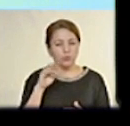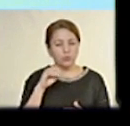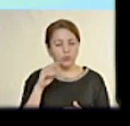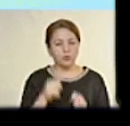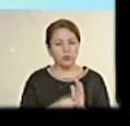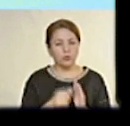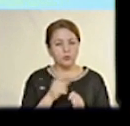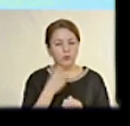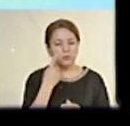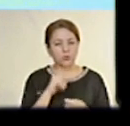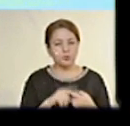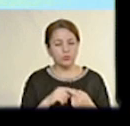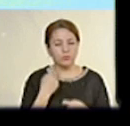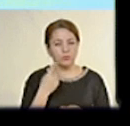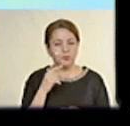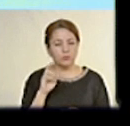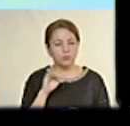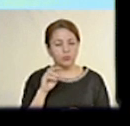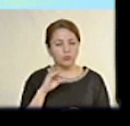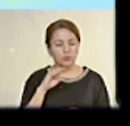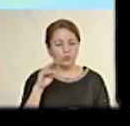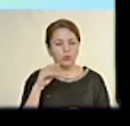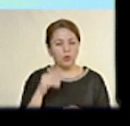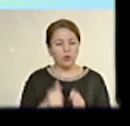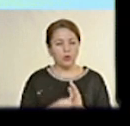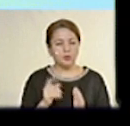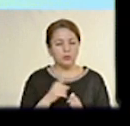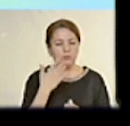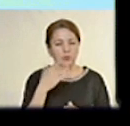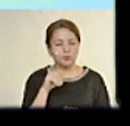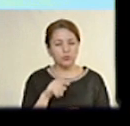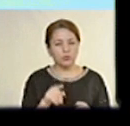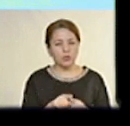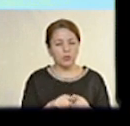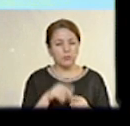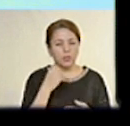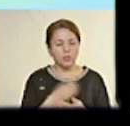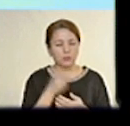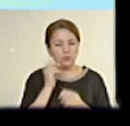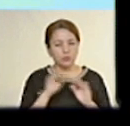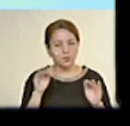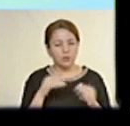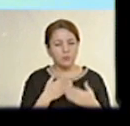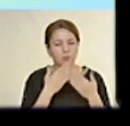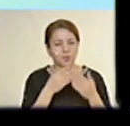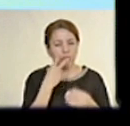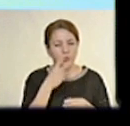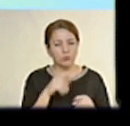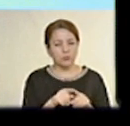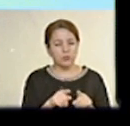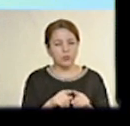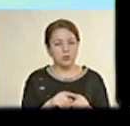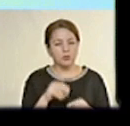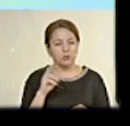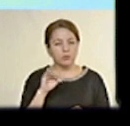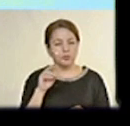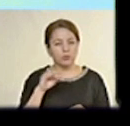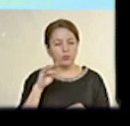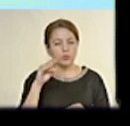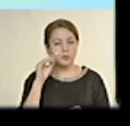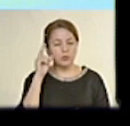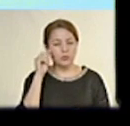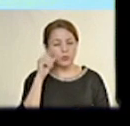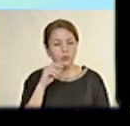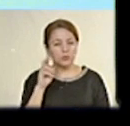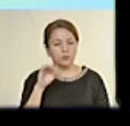1 qo'shilgan 1 butun 6 dan 5. Bunda ham esa aziz o'quvchilar, mana ko'rib turganingizdek, butun sonlarni butun